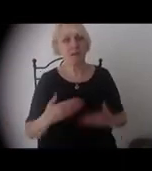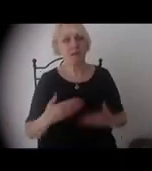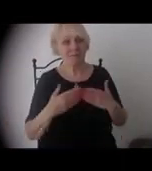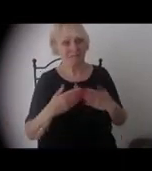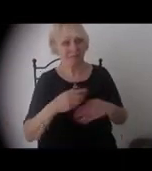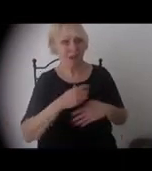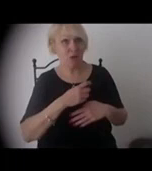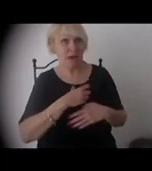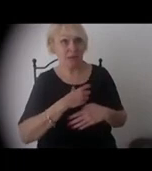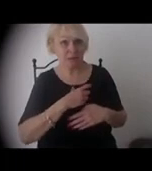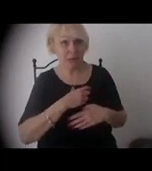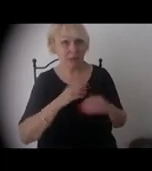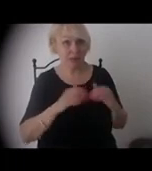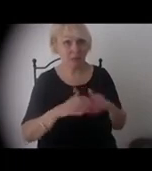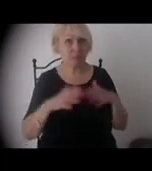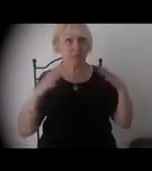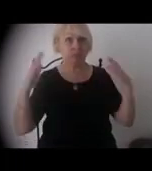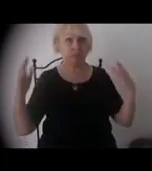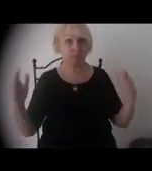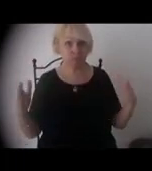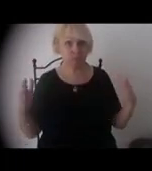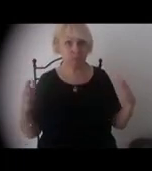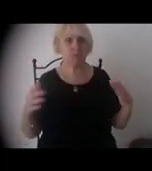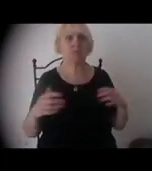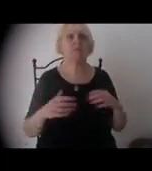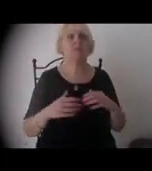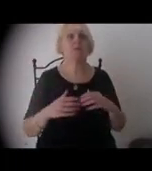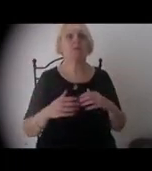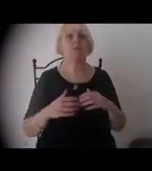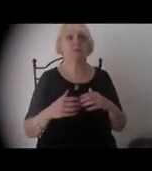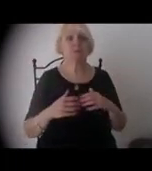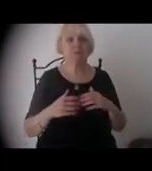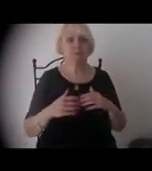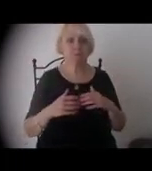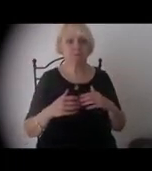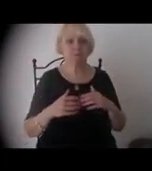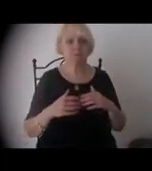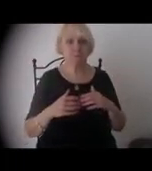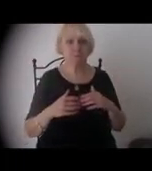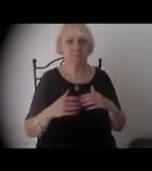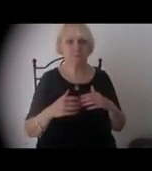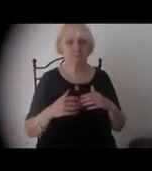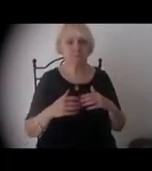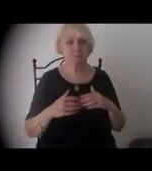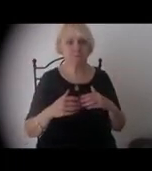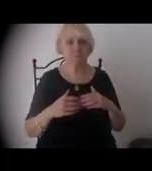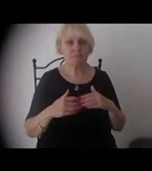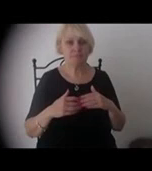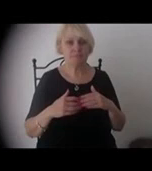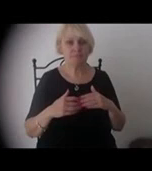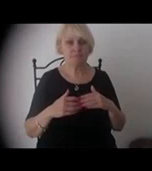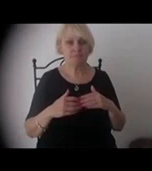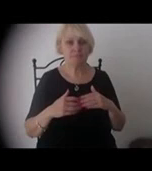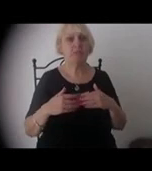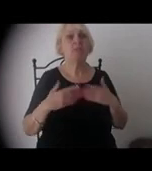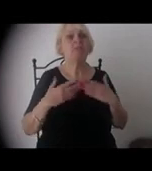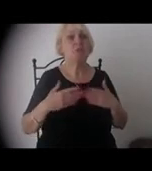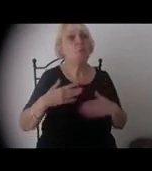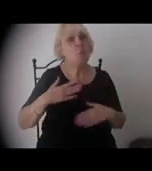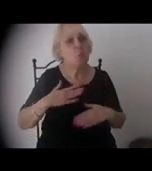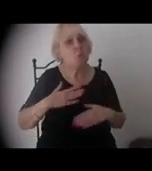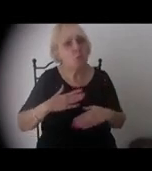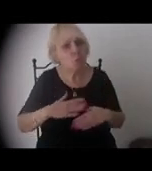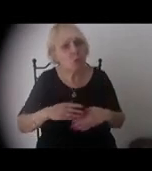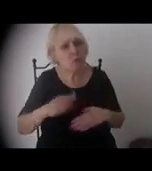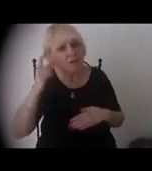very narrow. So to hark back to that idea of we want to address this problem, but we also want to think about how we give